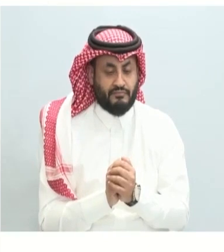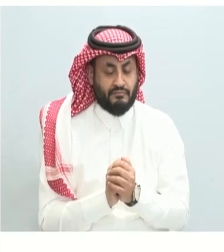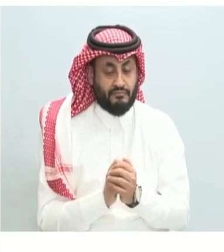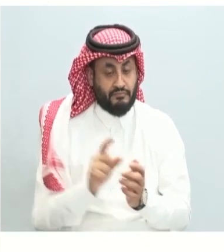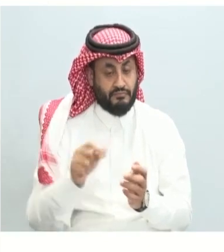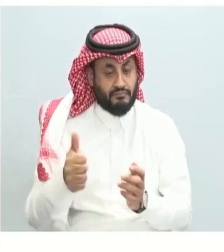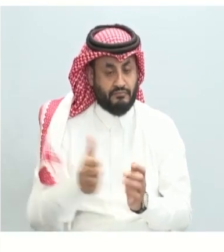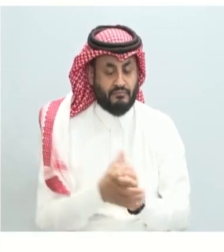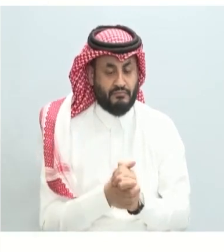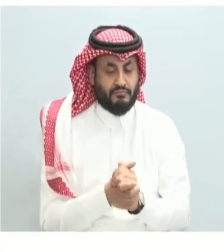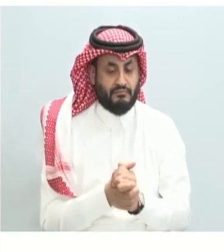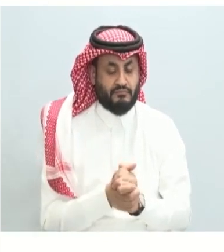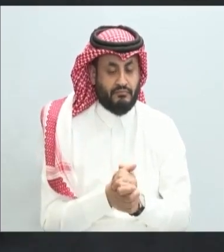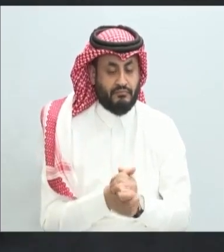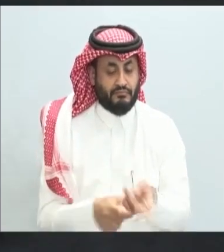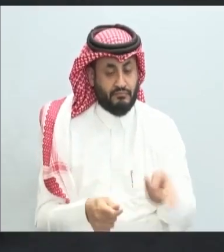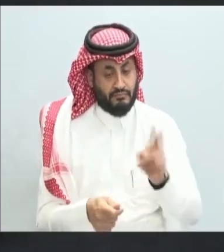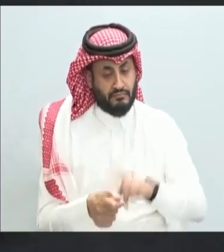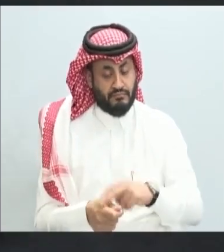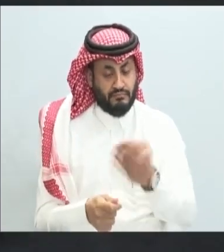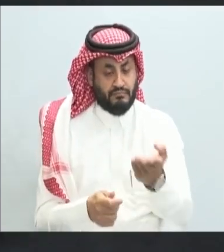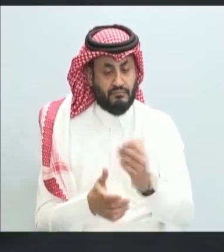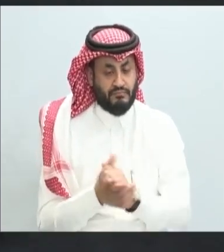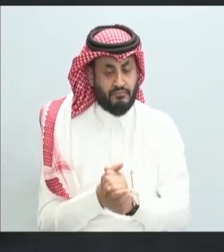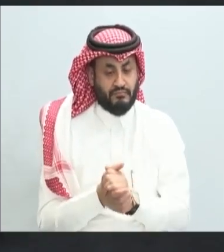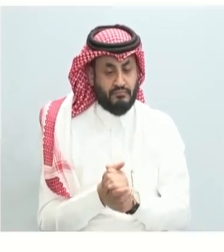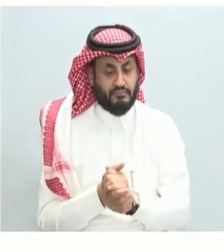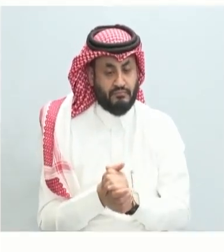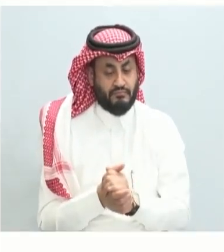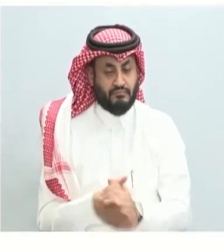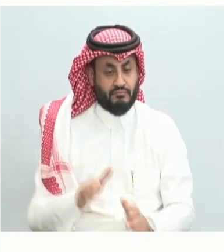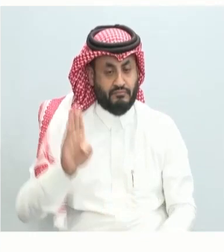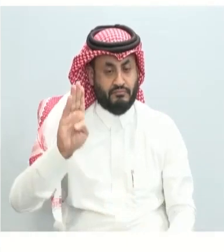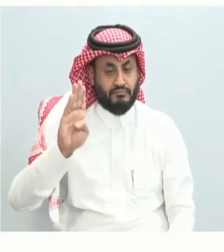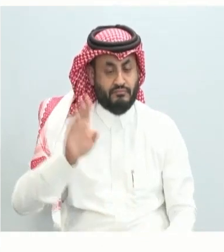Very well. Let's do it one more time. B.